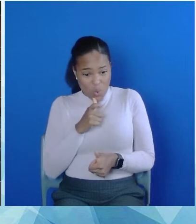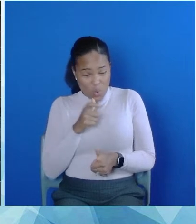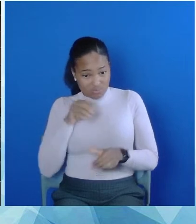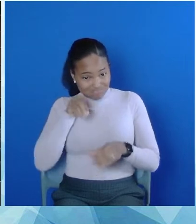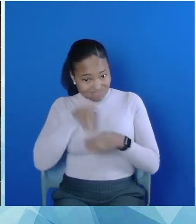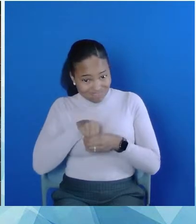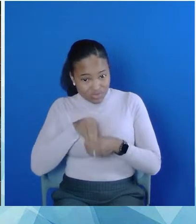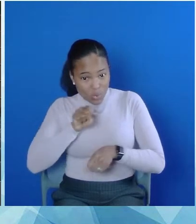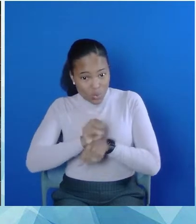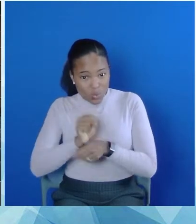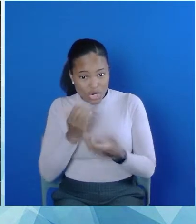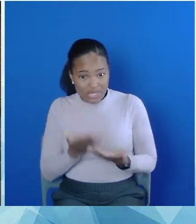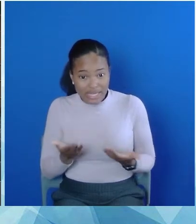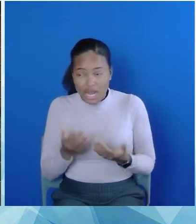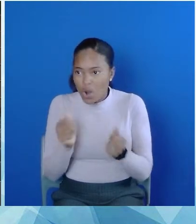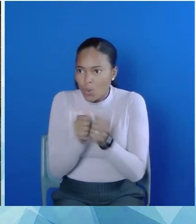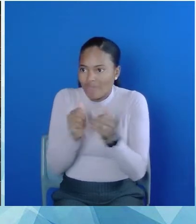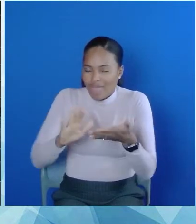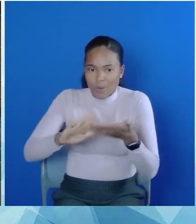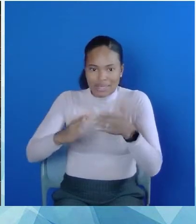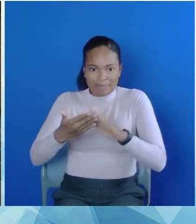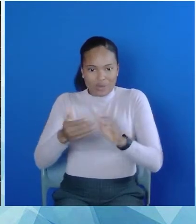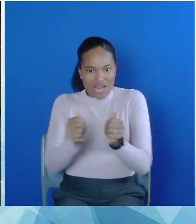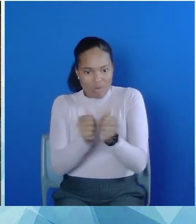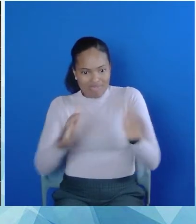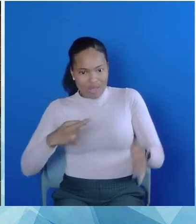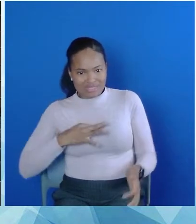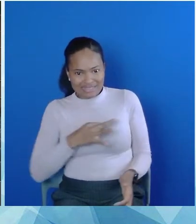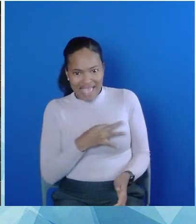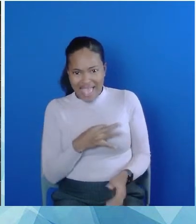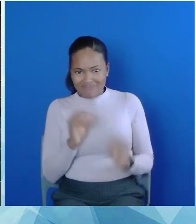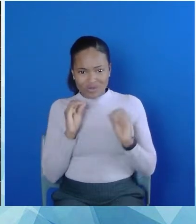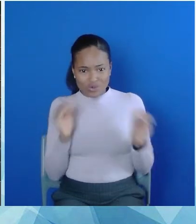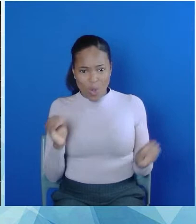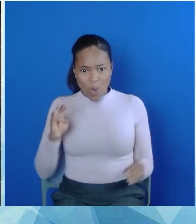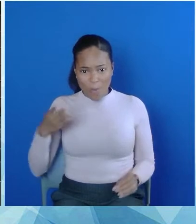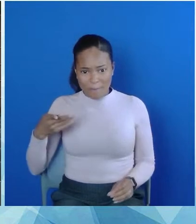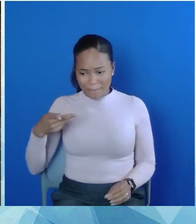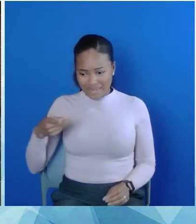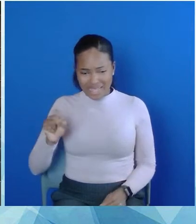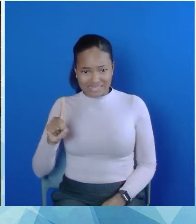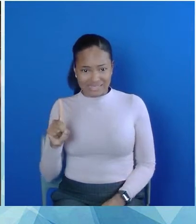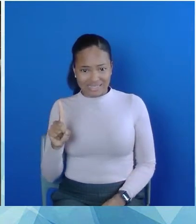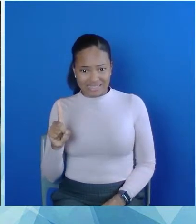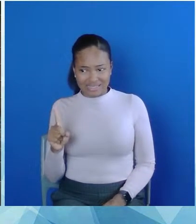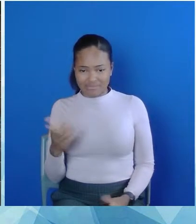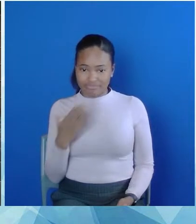the community, without the staff, you don't have ASDB. You don't have PDSD. Thank you.